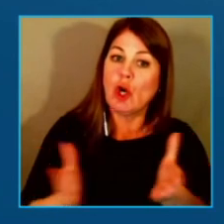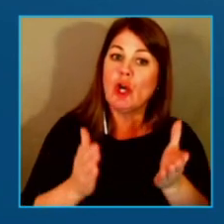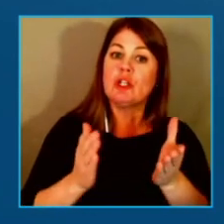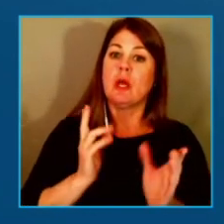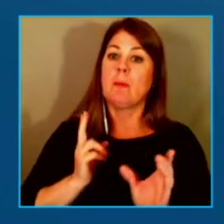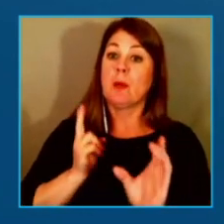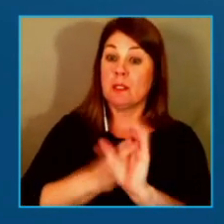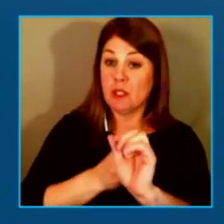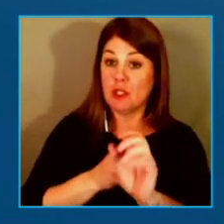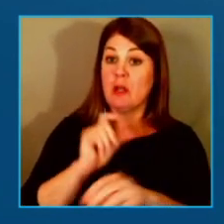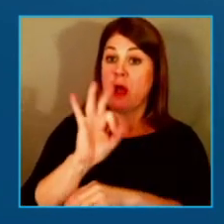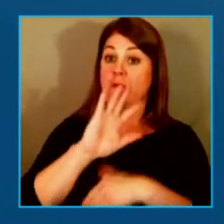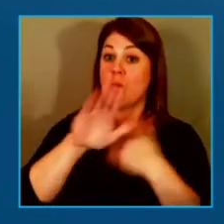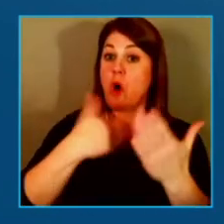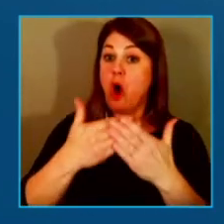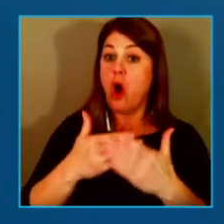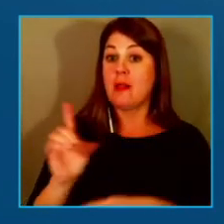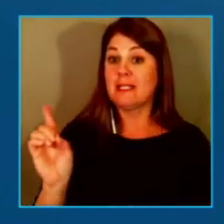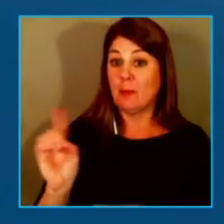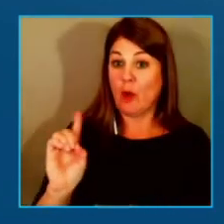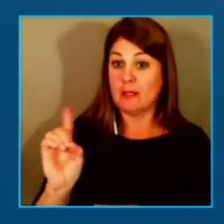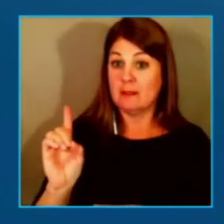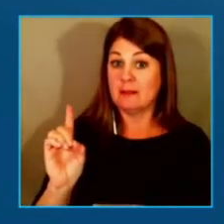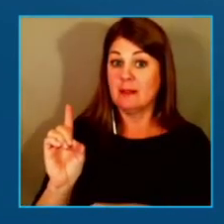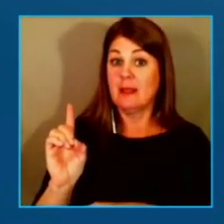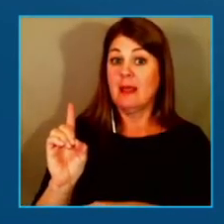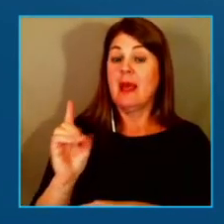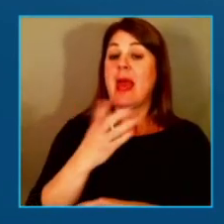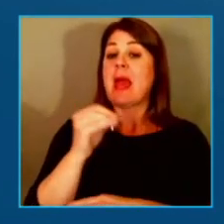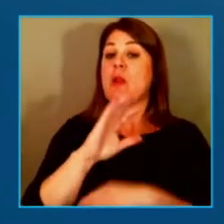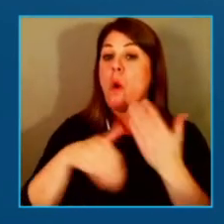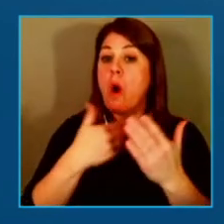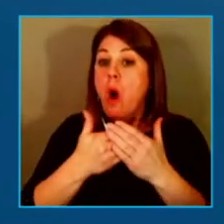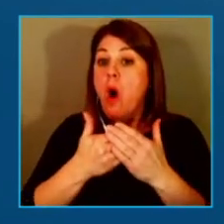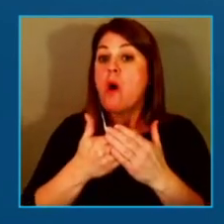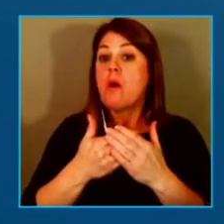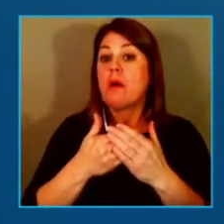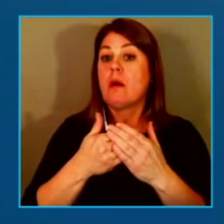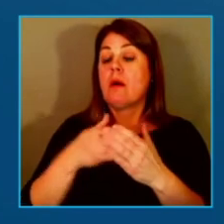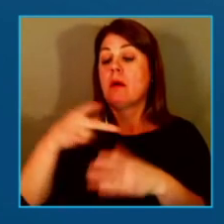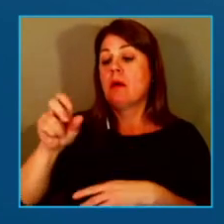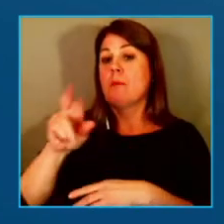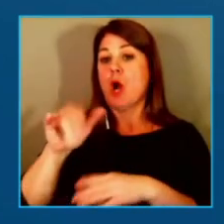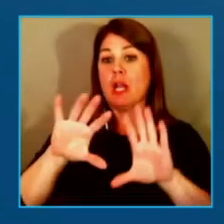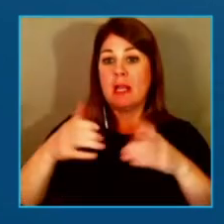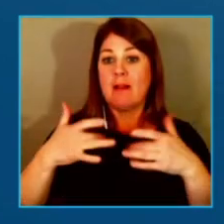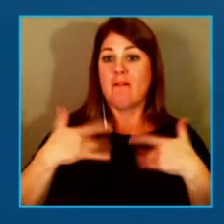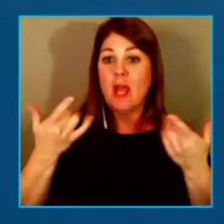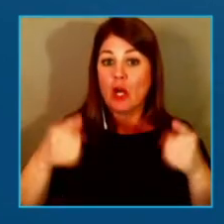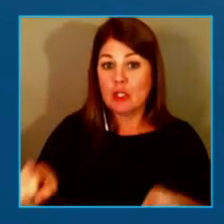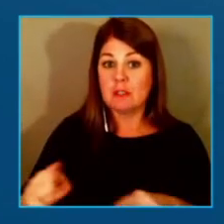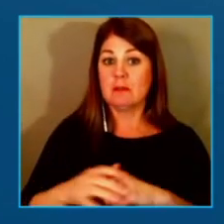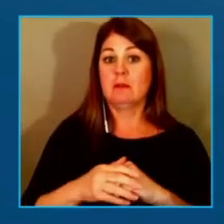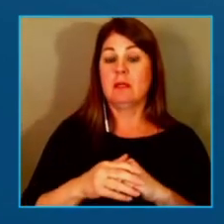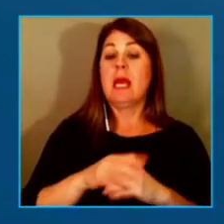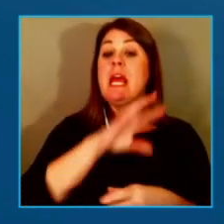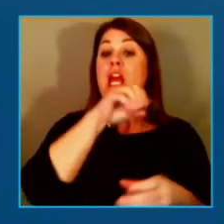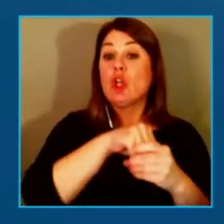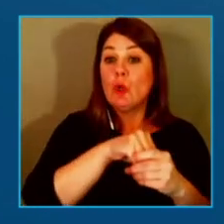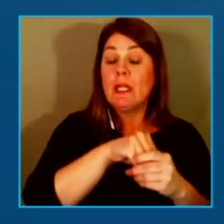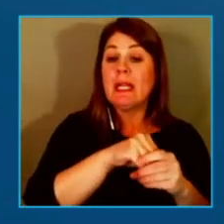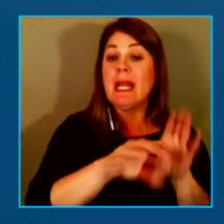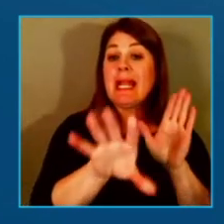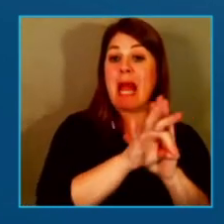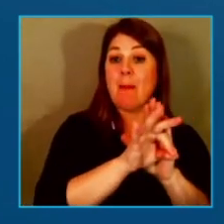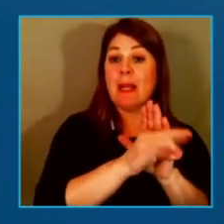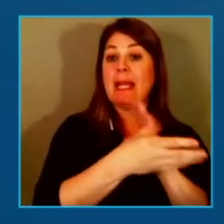participation of all Democrats in all party affairs, including nominating and selection of officers, not